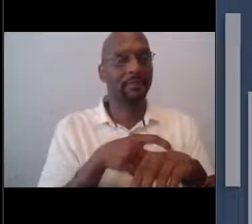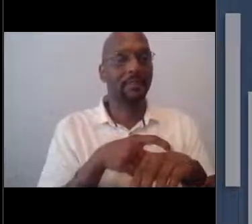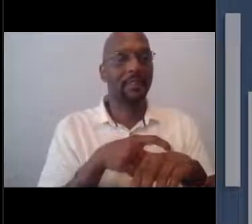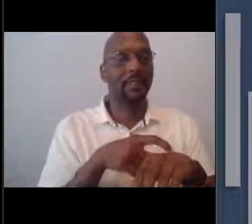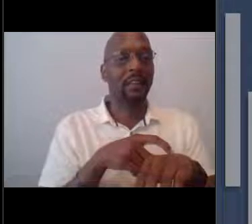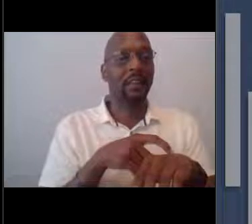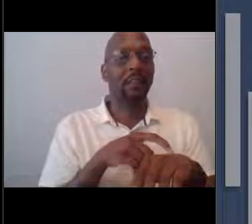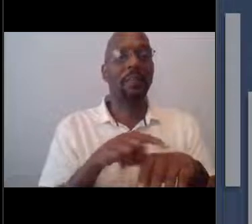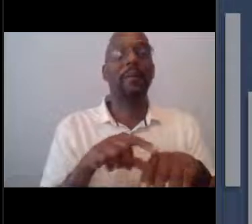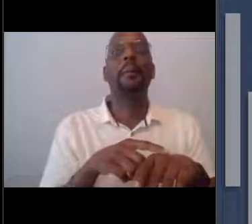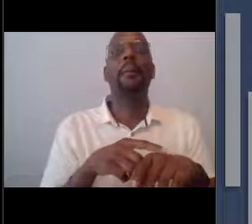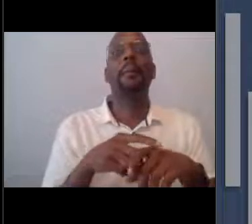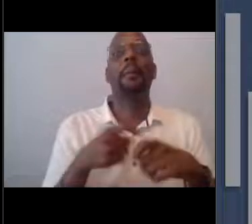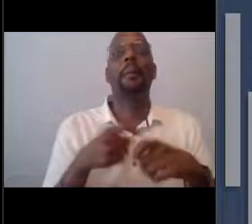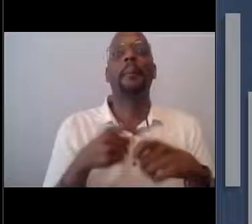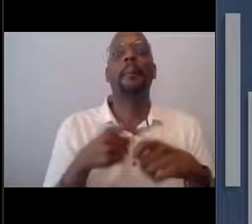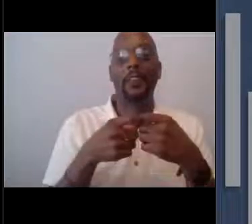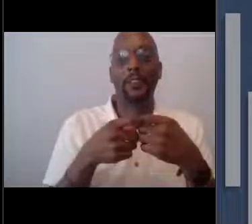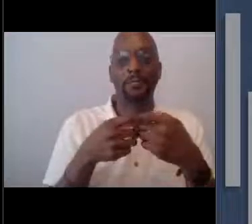notes, so I won't go any longer.